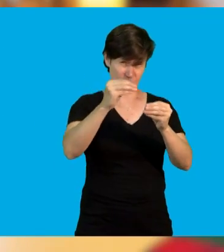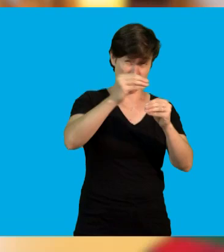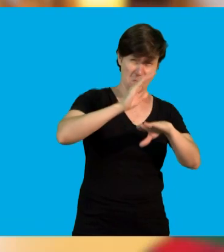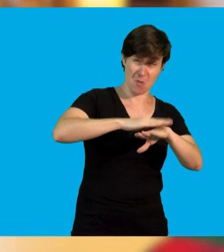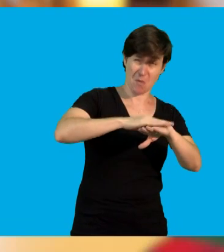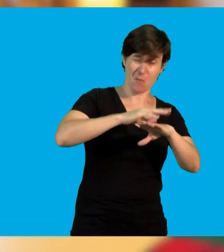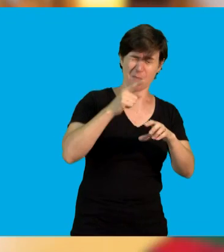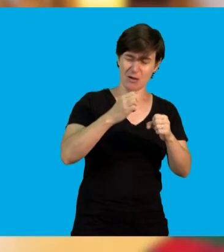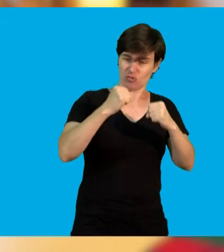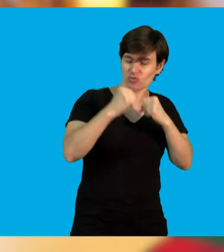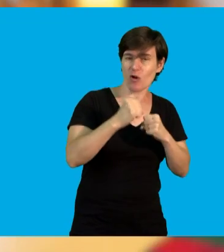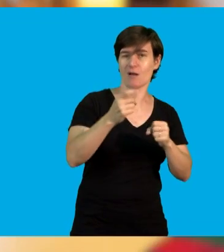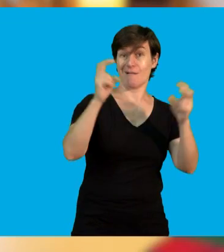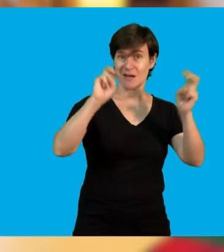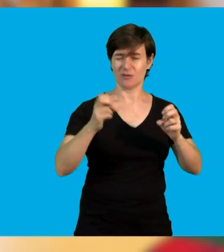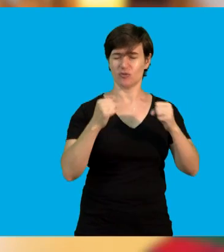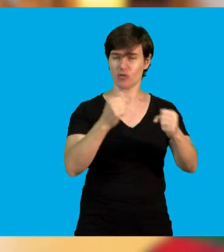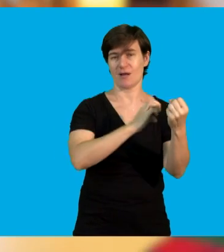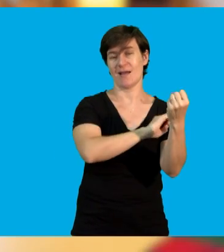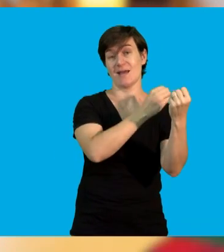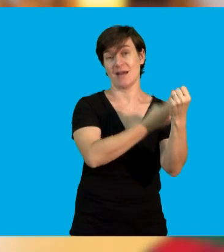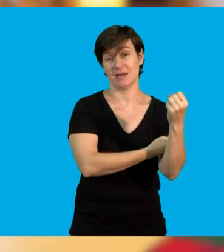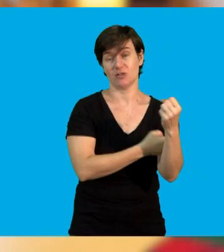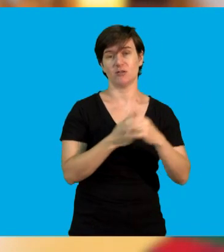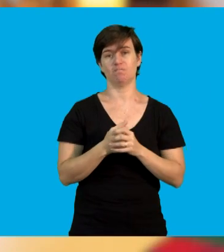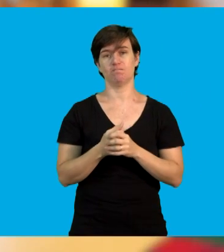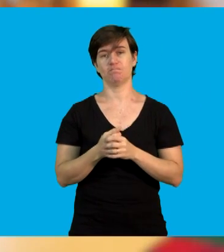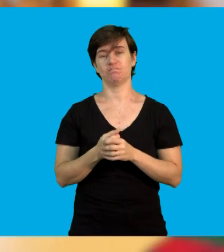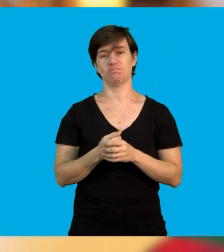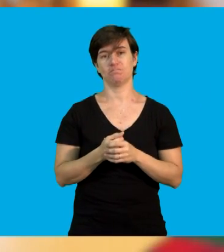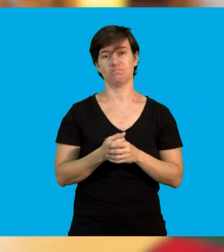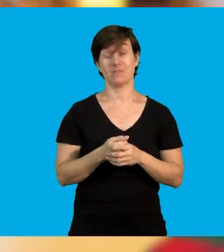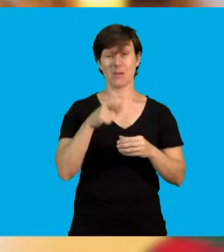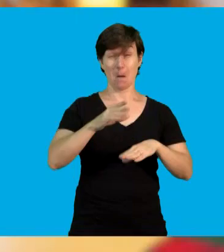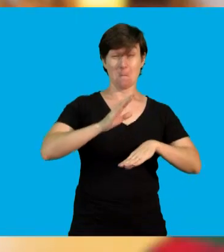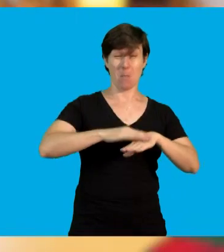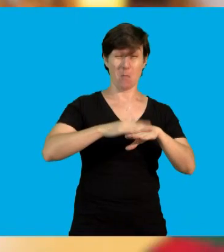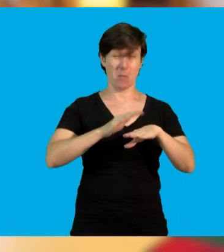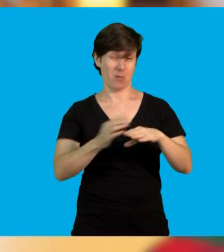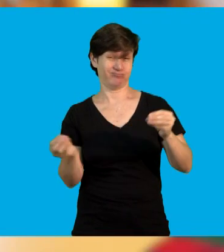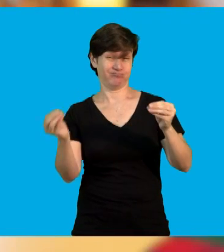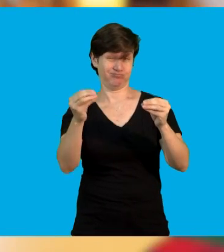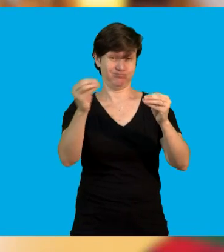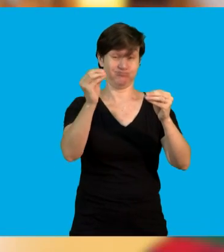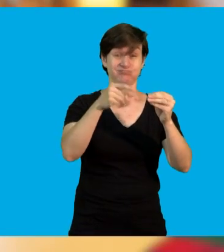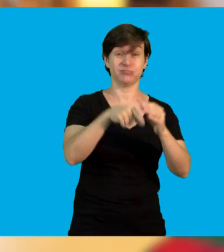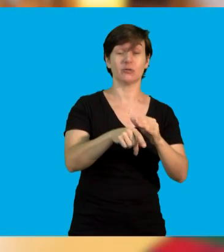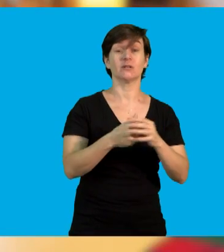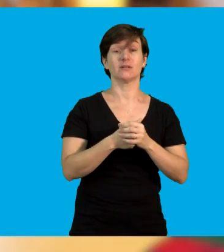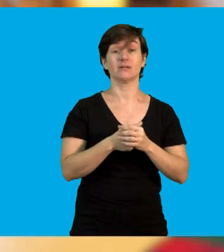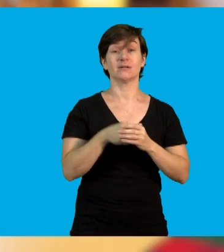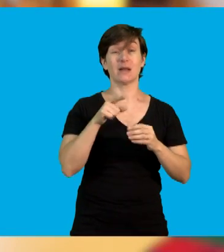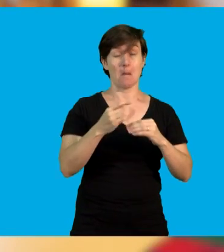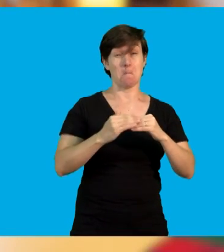series, the stronger the current that is going to be generated. And we also need to remember that the more cells we add in series, the amount